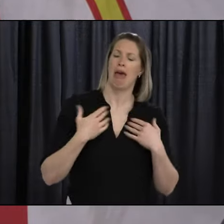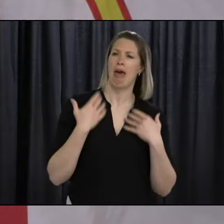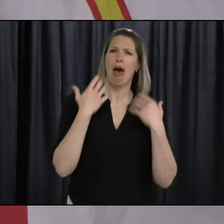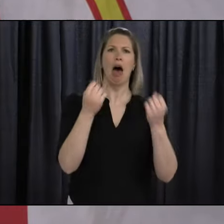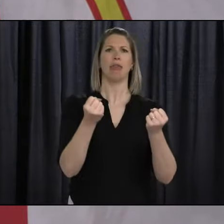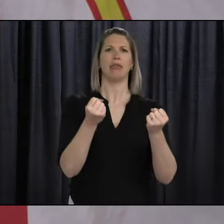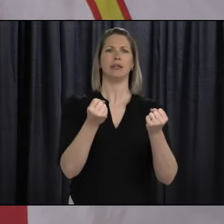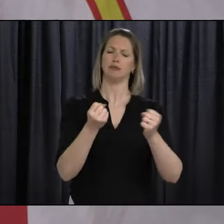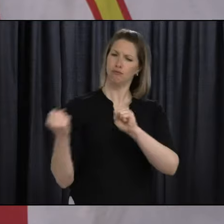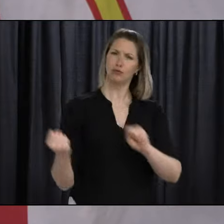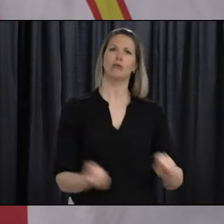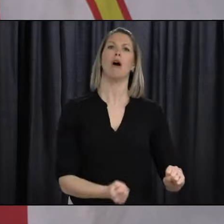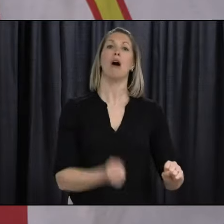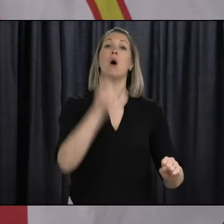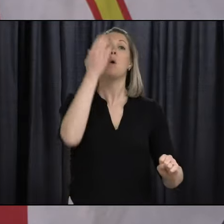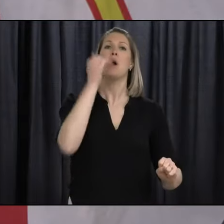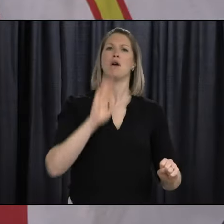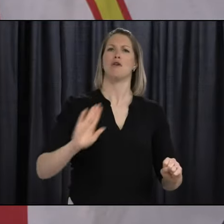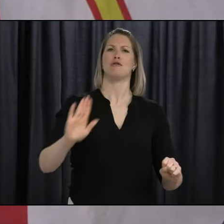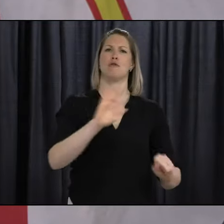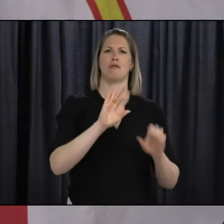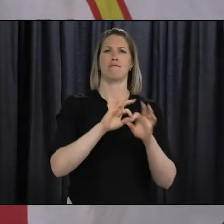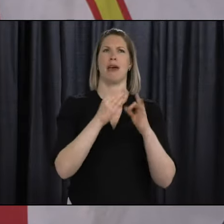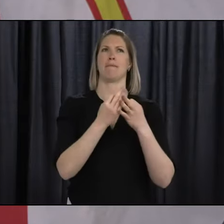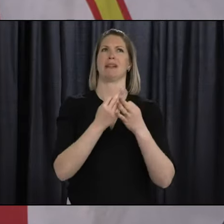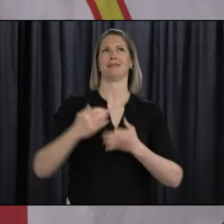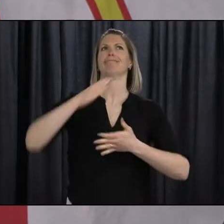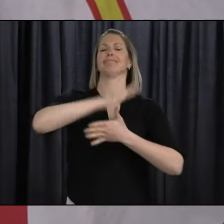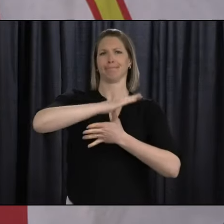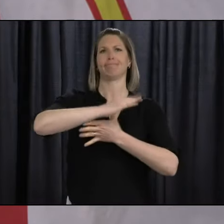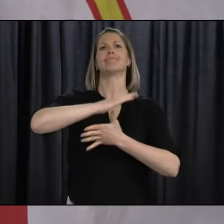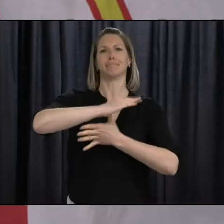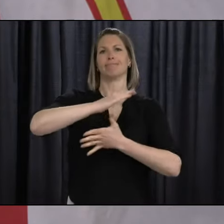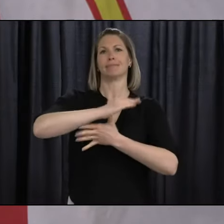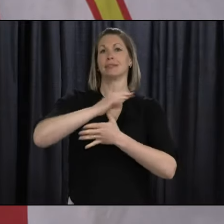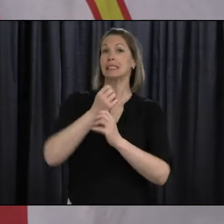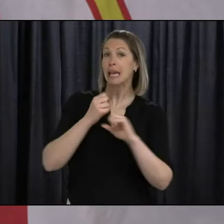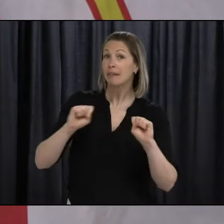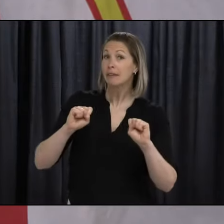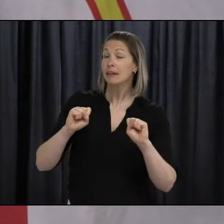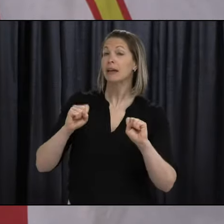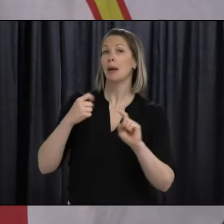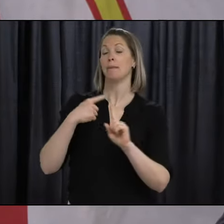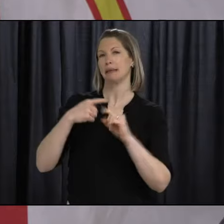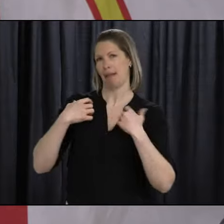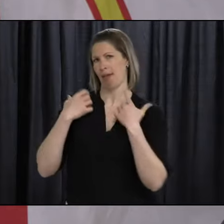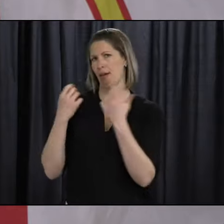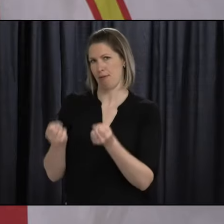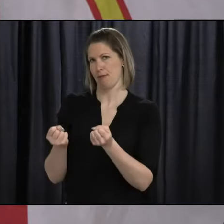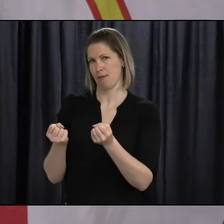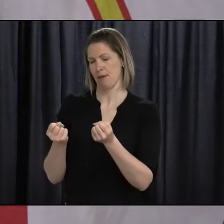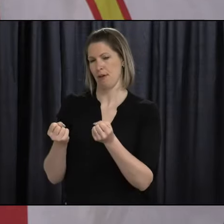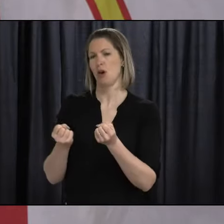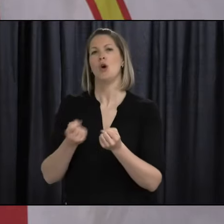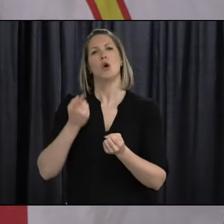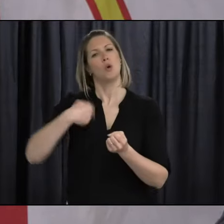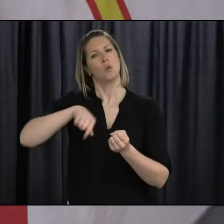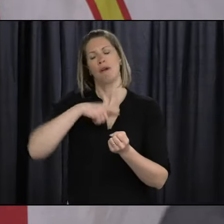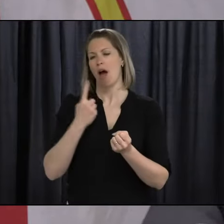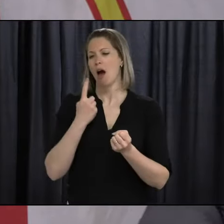to support you and your family. There's always a ways to go. There's always more work to be done. We have made great progress, and